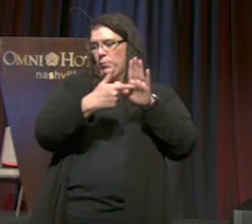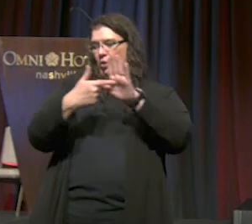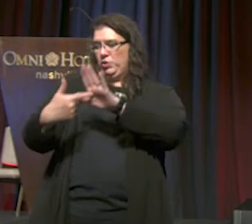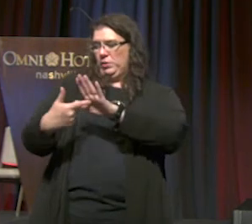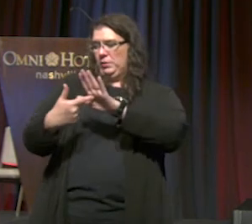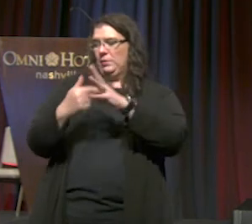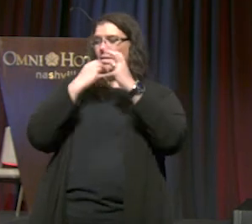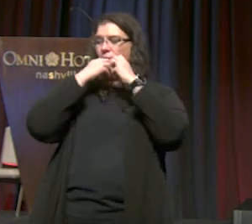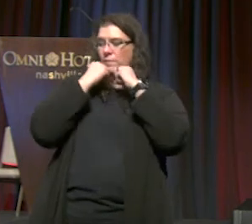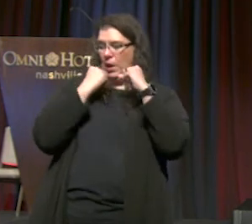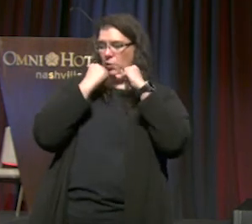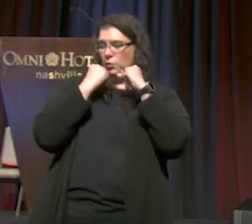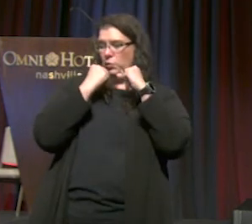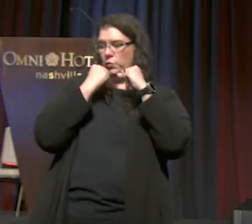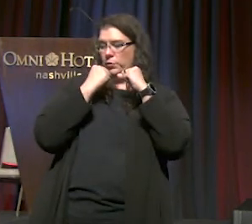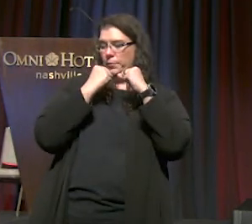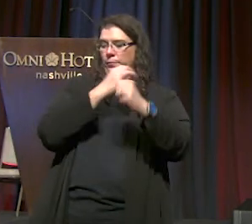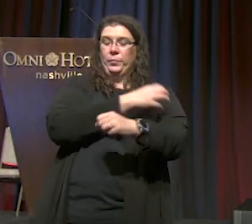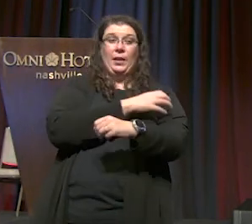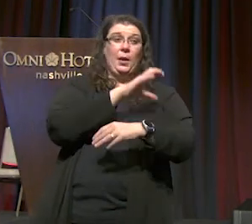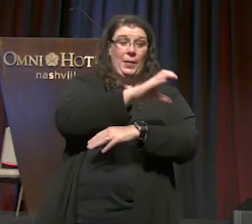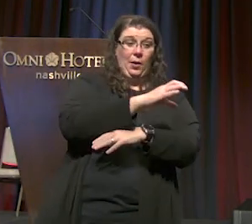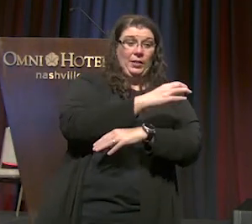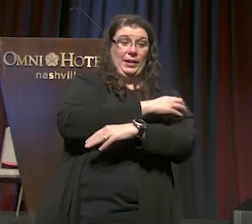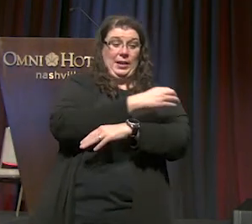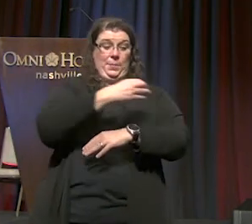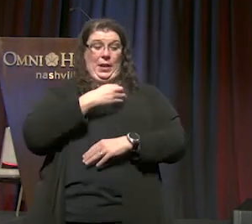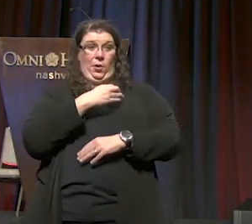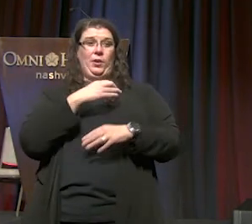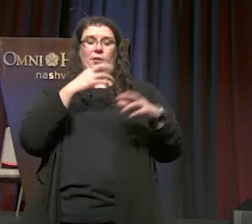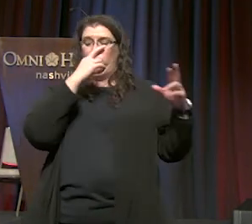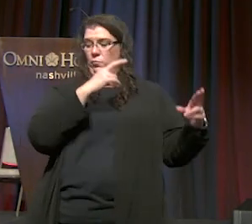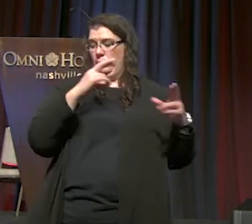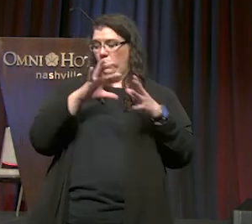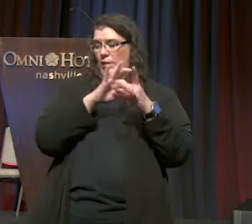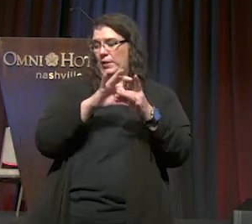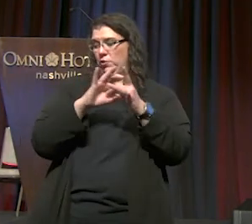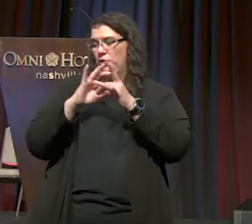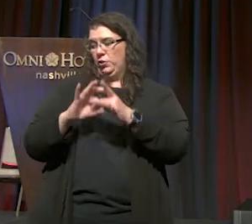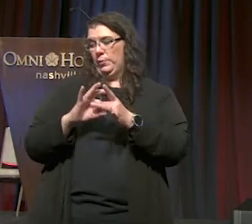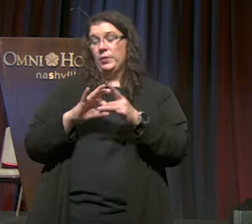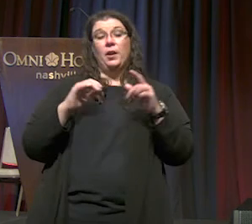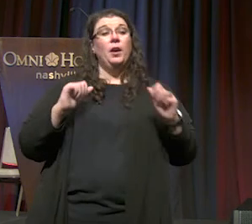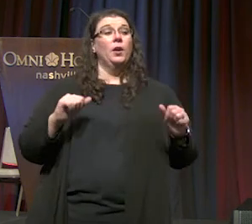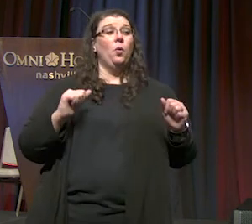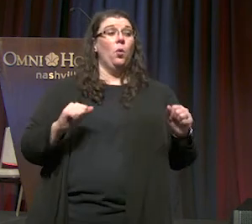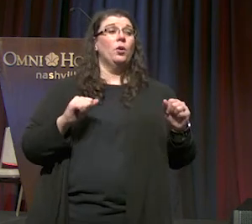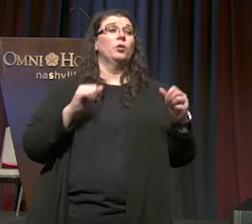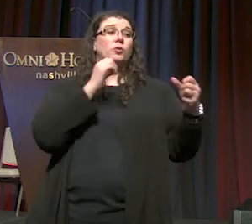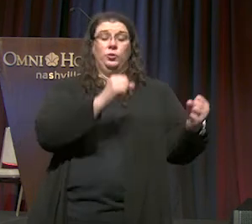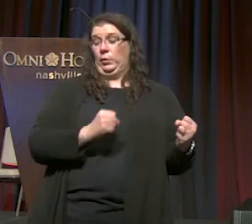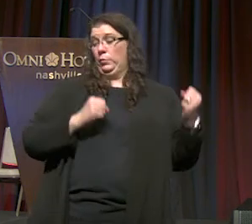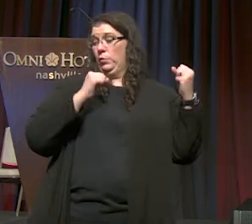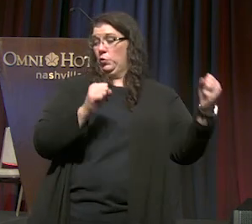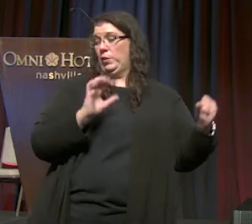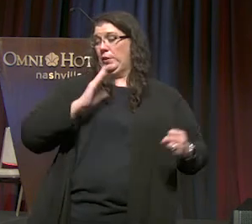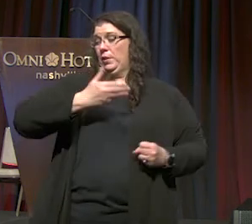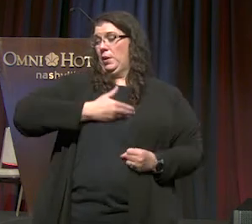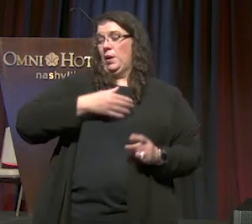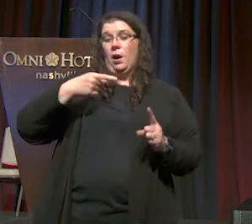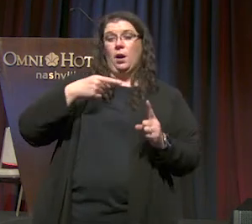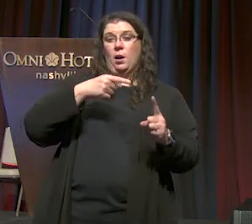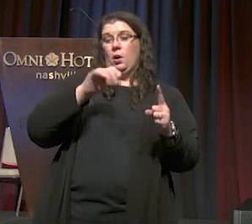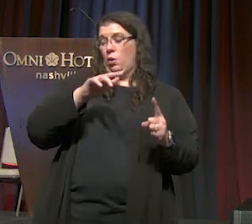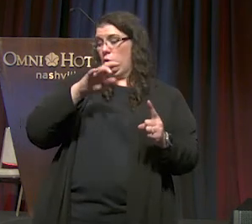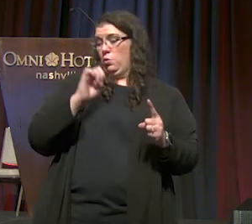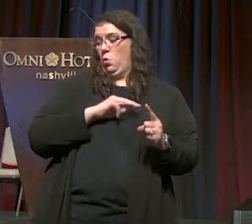and values mutually empowering relationships in order to strengthen our core mission